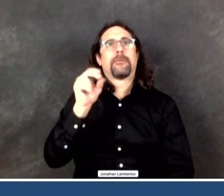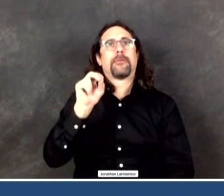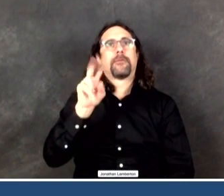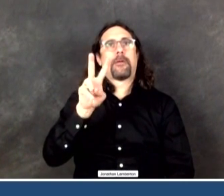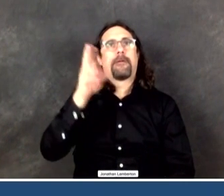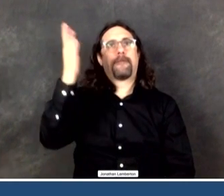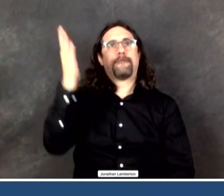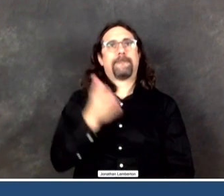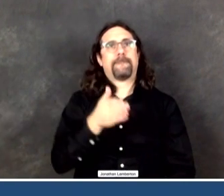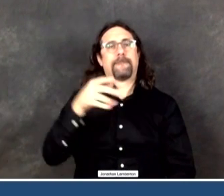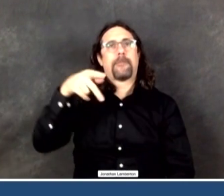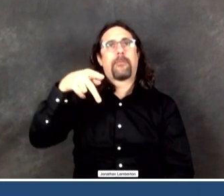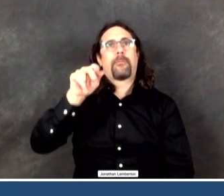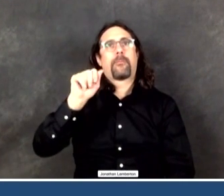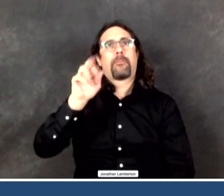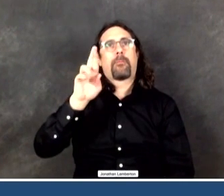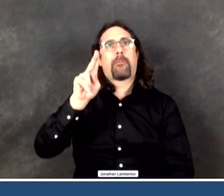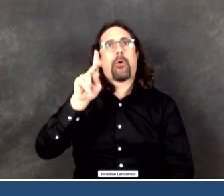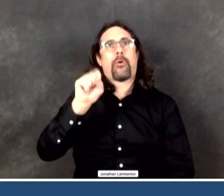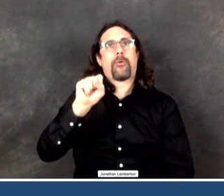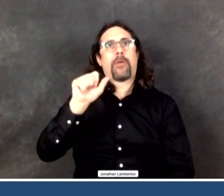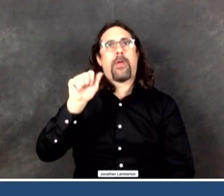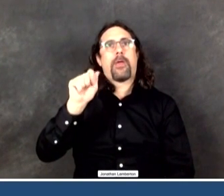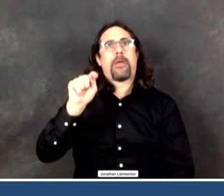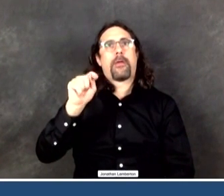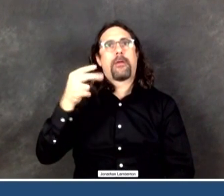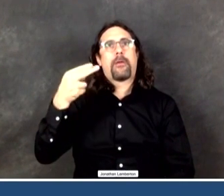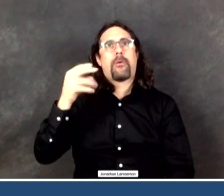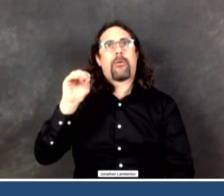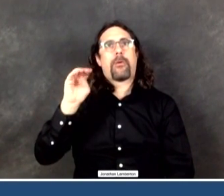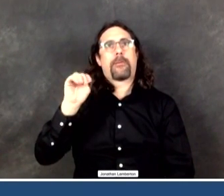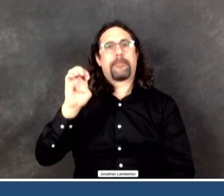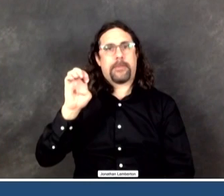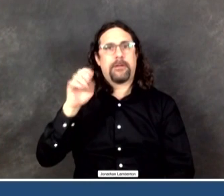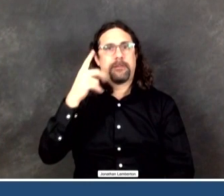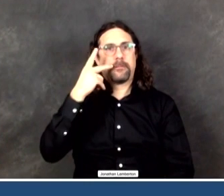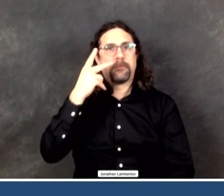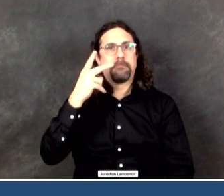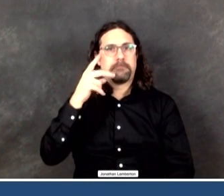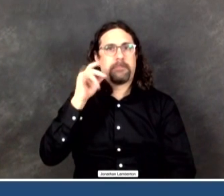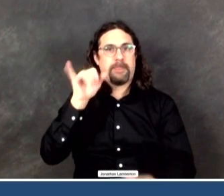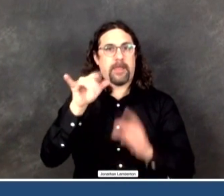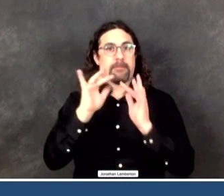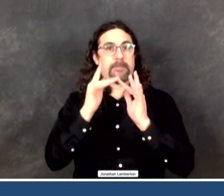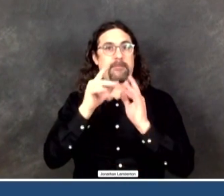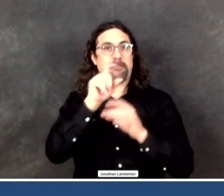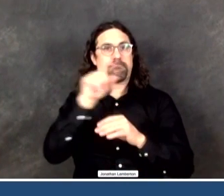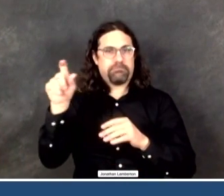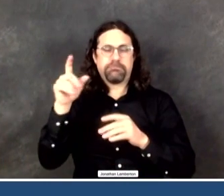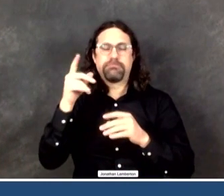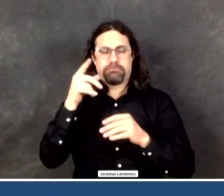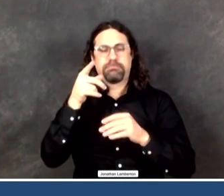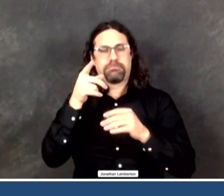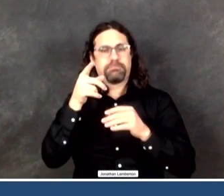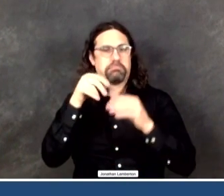especially the frontline workers in our parks. They've been working, despite all the challenges, to keep the parks safe and clean.